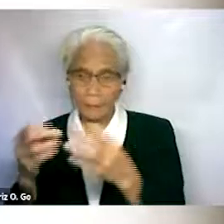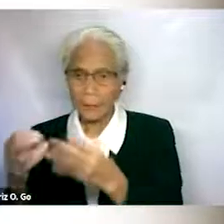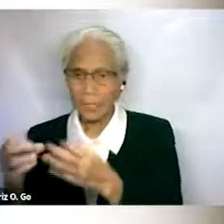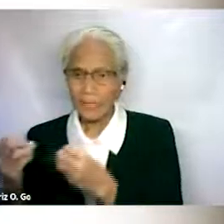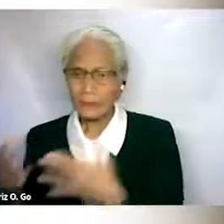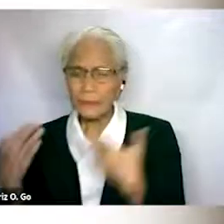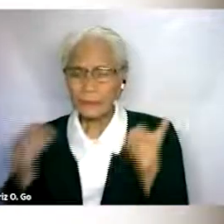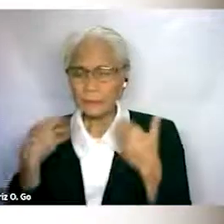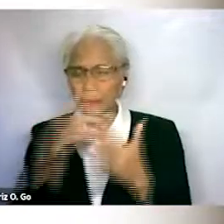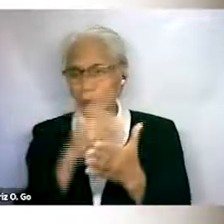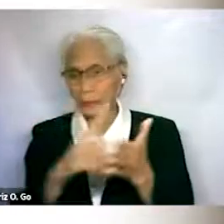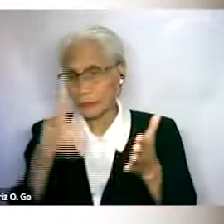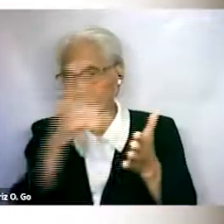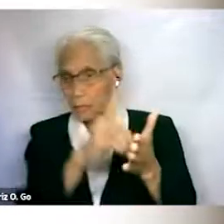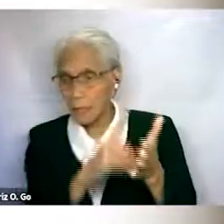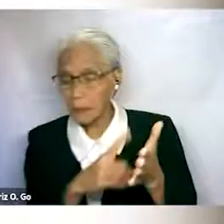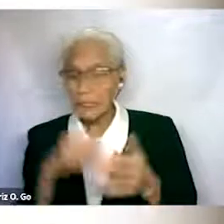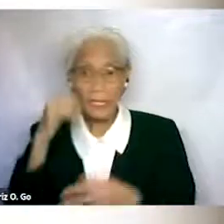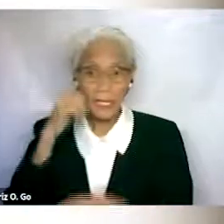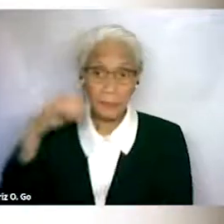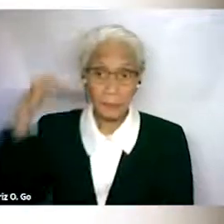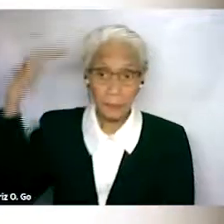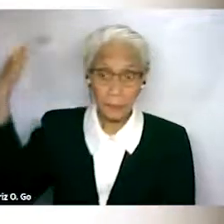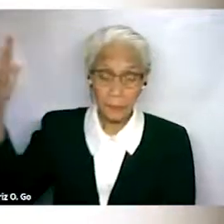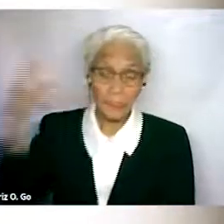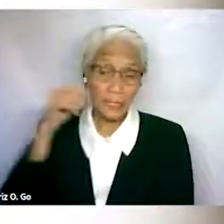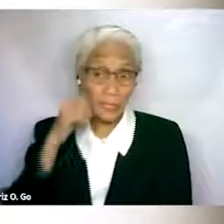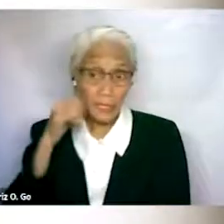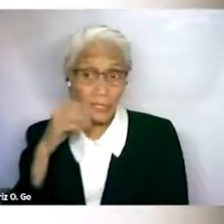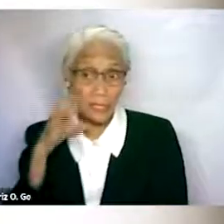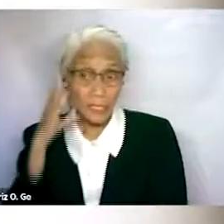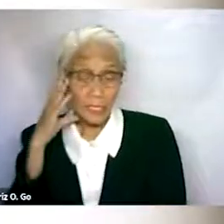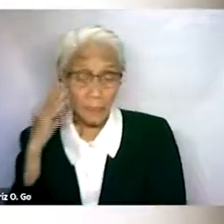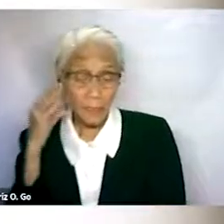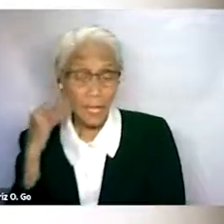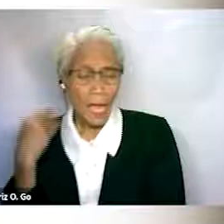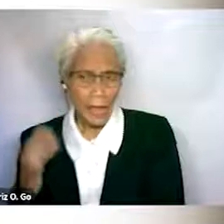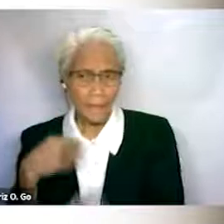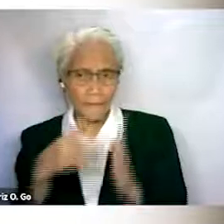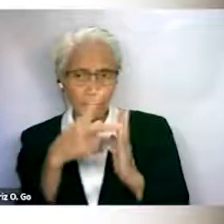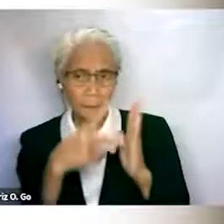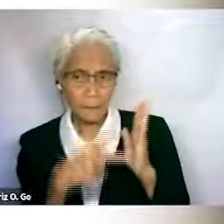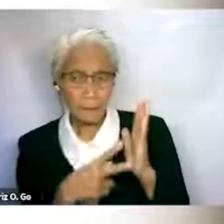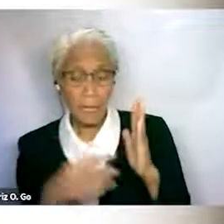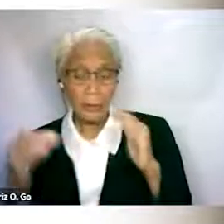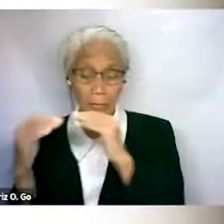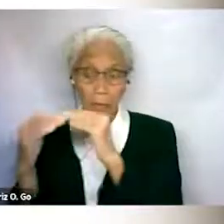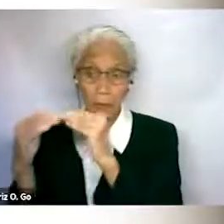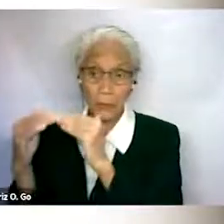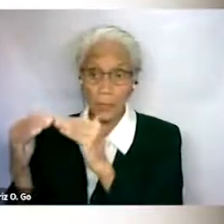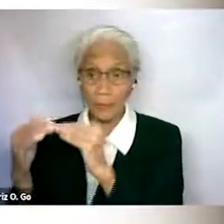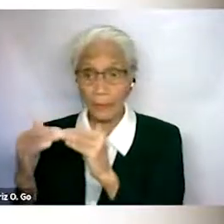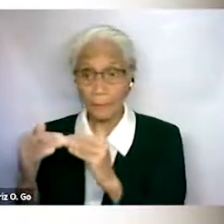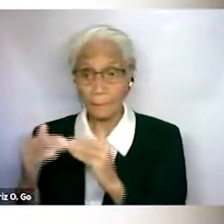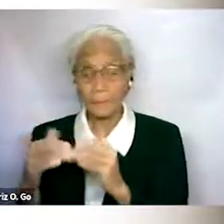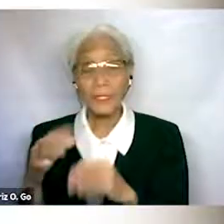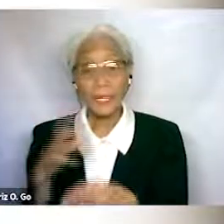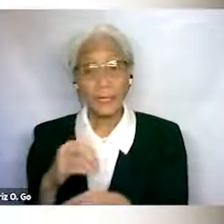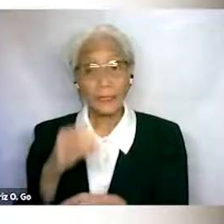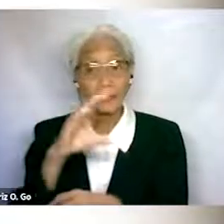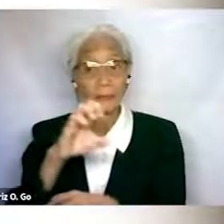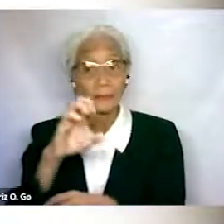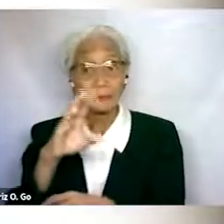only opportunities, it's equality also of means, and then equality of results. CEDAW looks into the